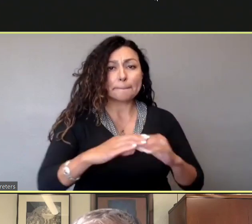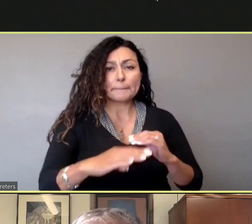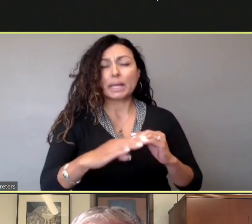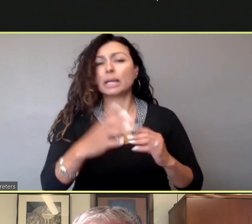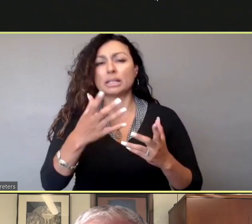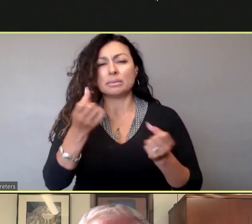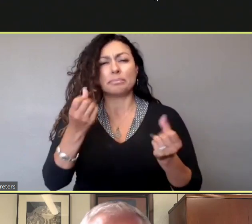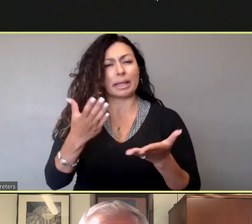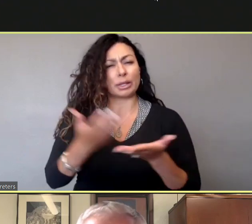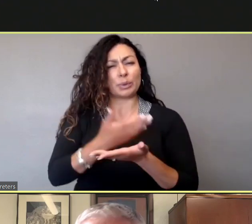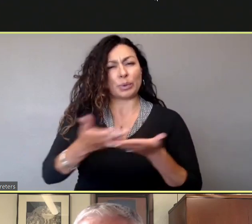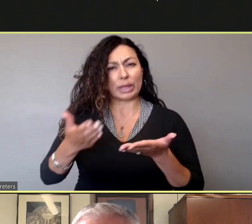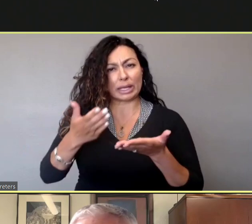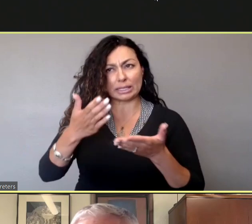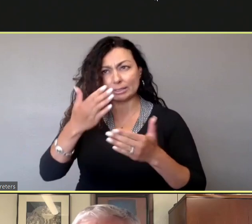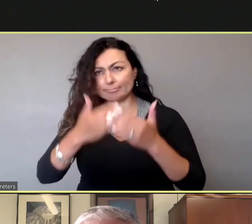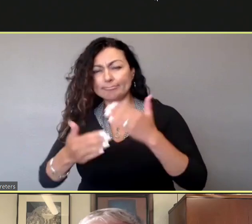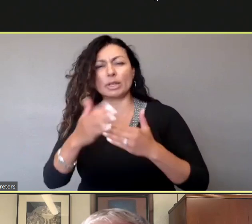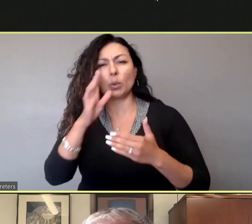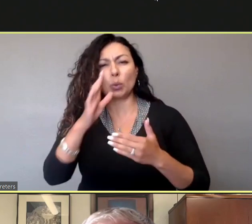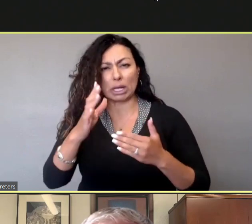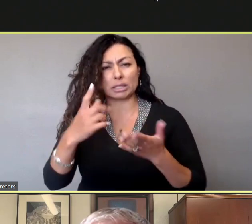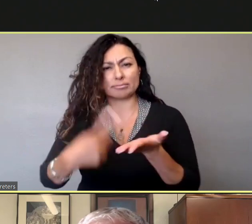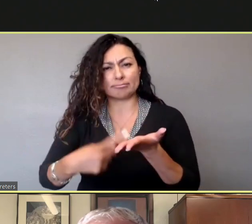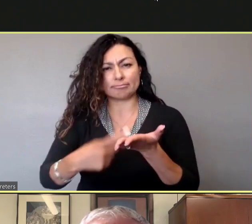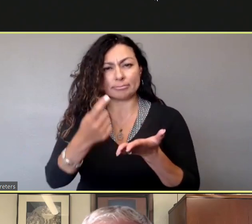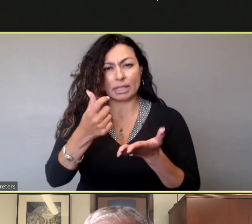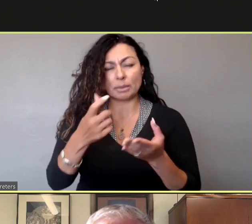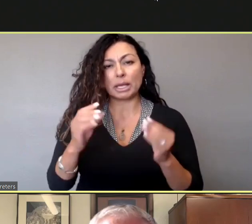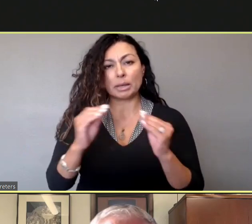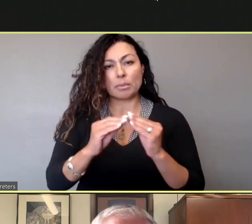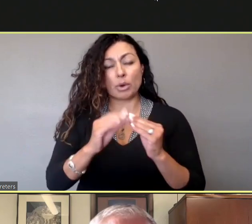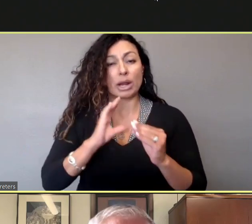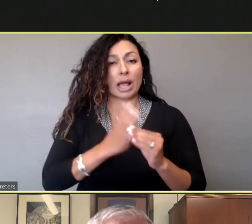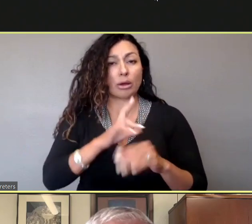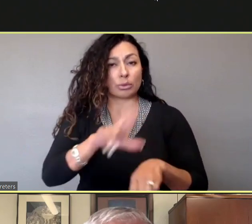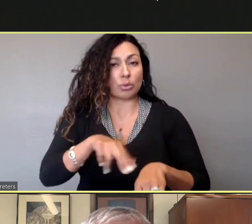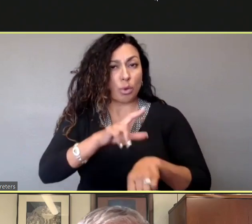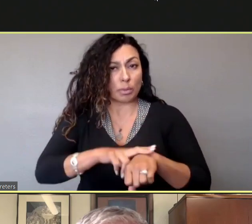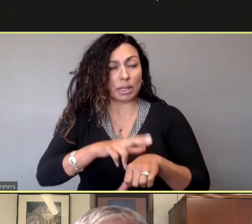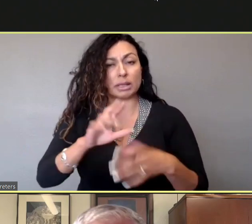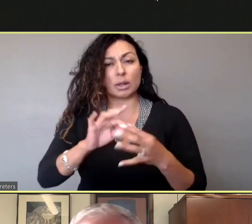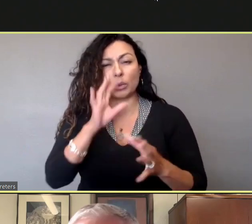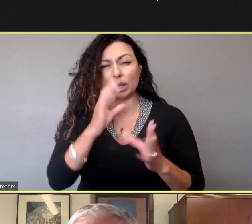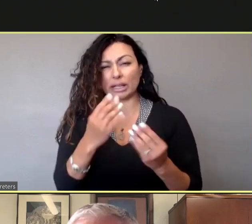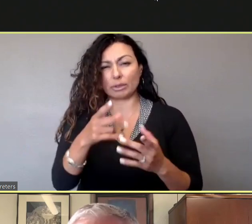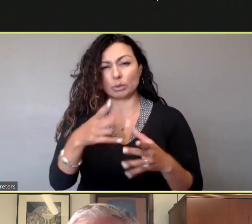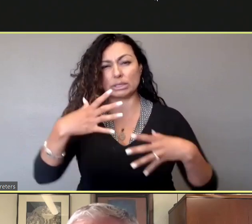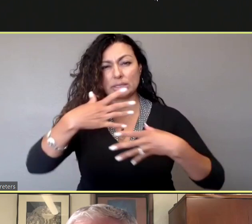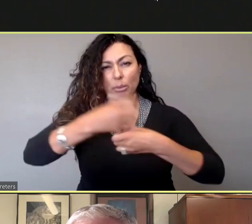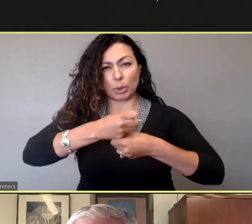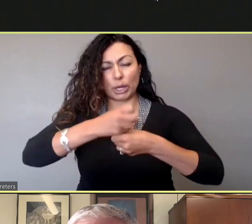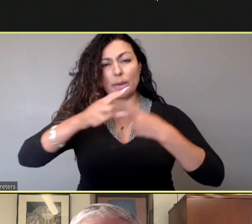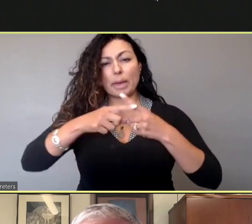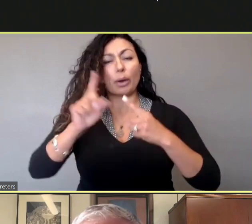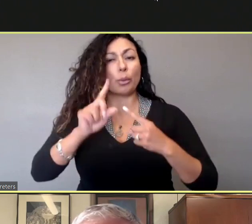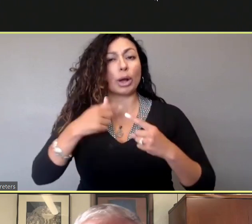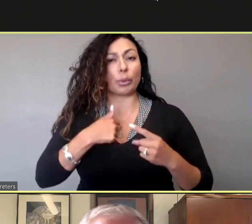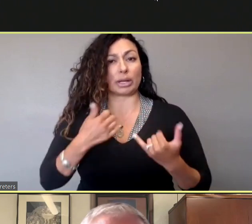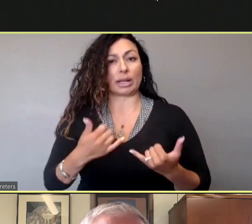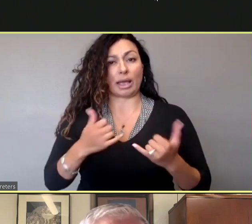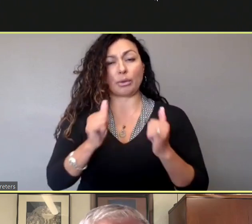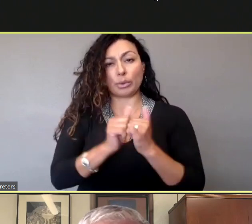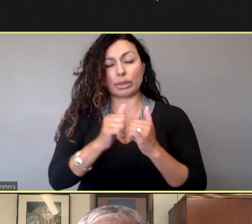new things on the horizon. We will talk a little bit in our usual fashion. I'll give you a summary about where we're at with